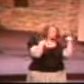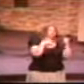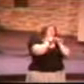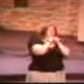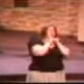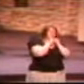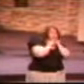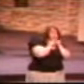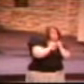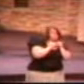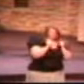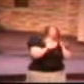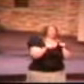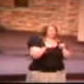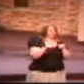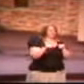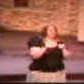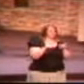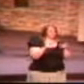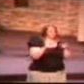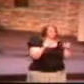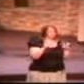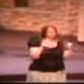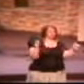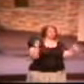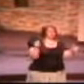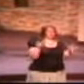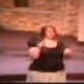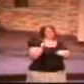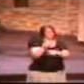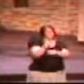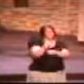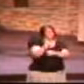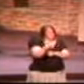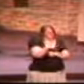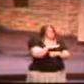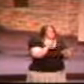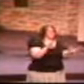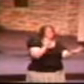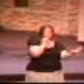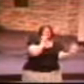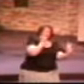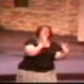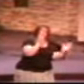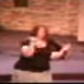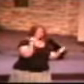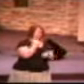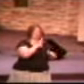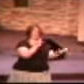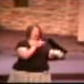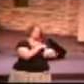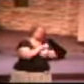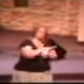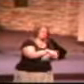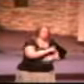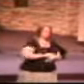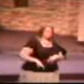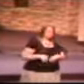hands of a oppressive empire but God says don't don't fear I'm going to send a king